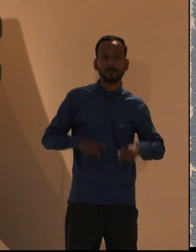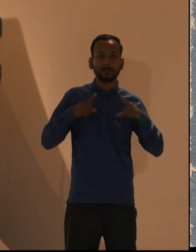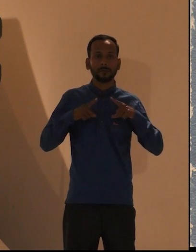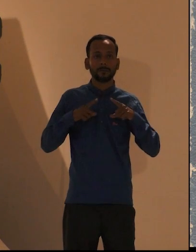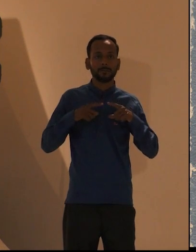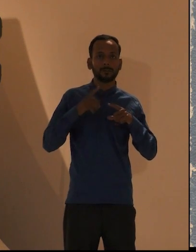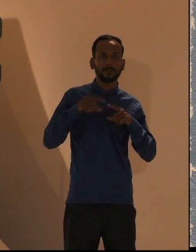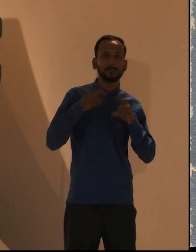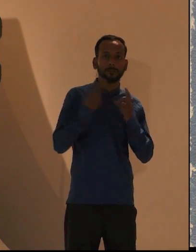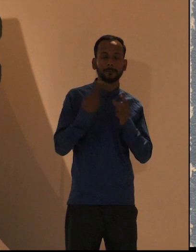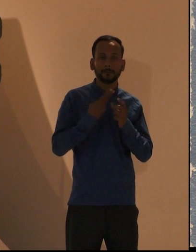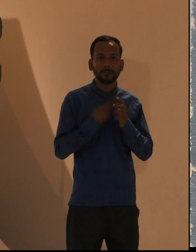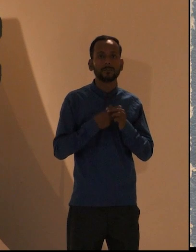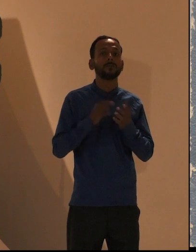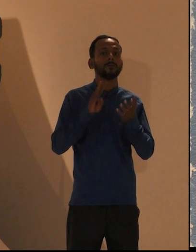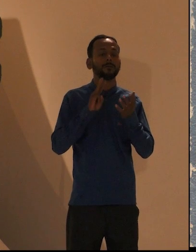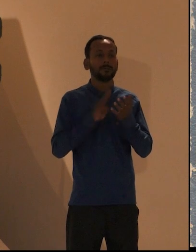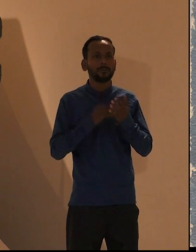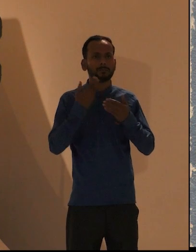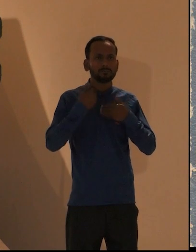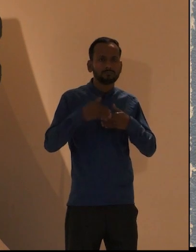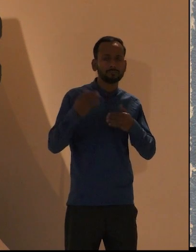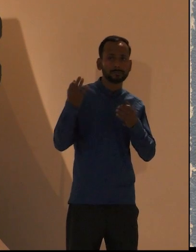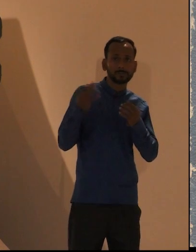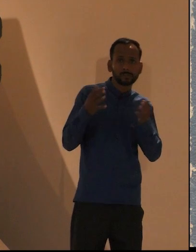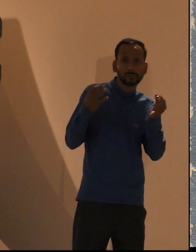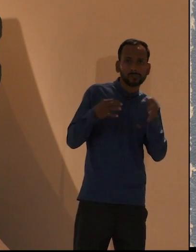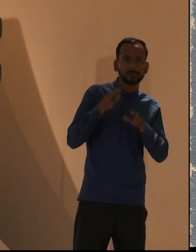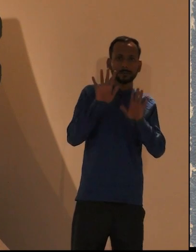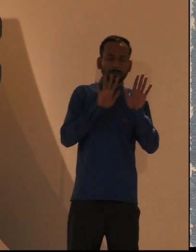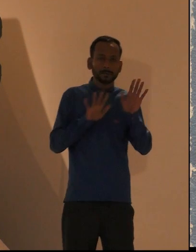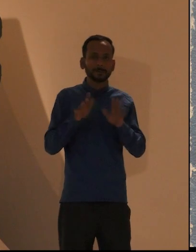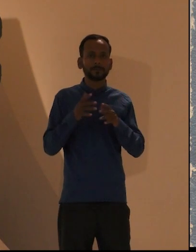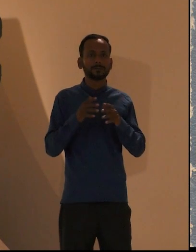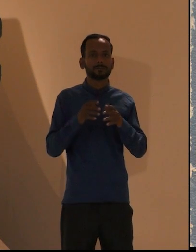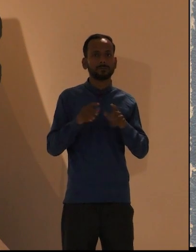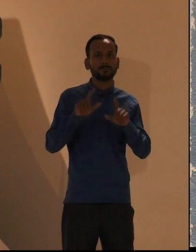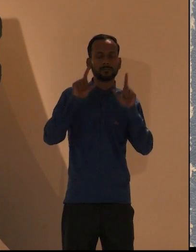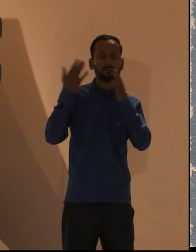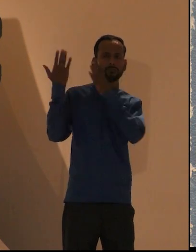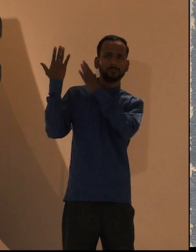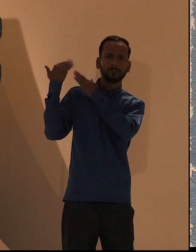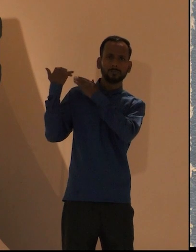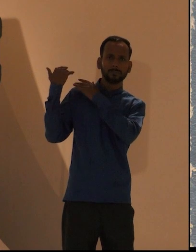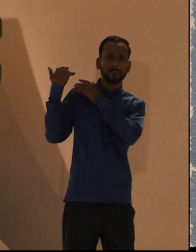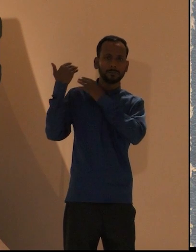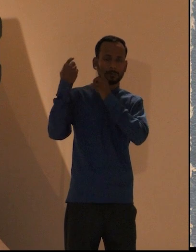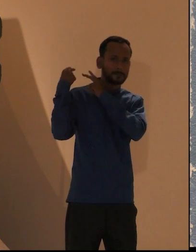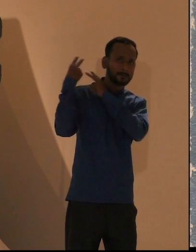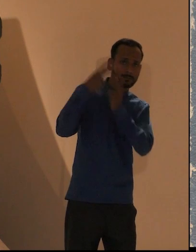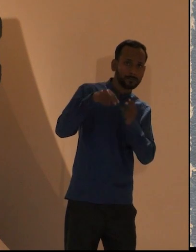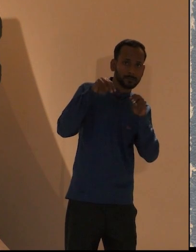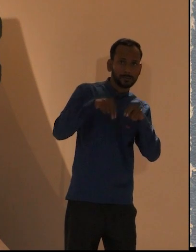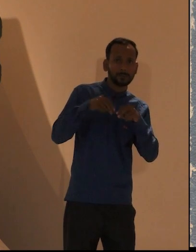to figure out a model for museums to talk about our many pasts, not one singular past,